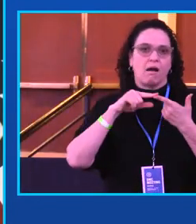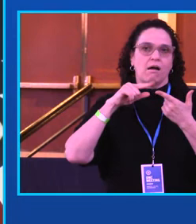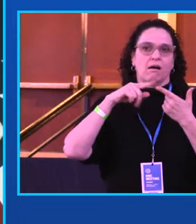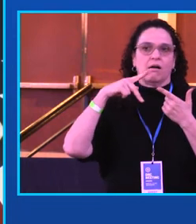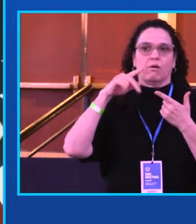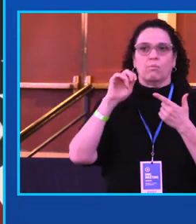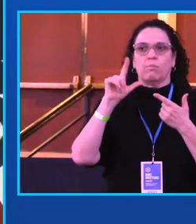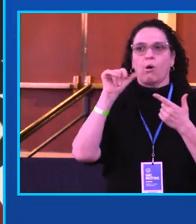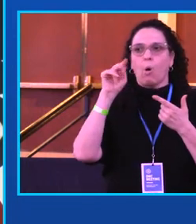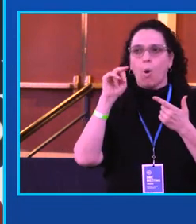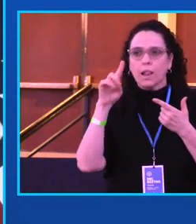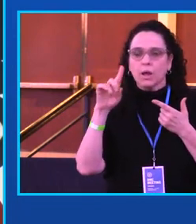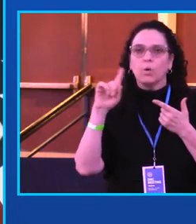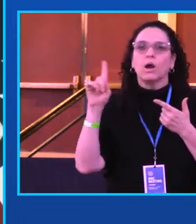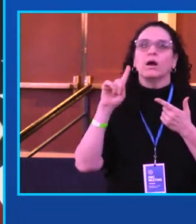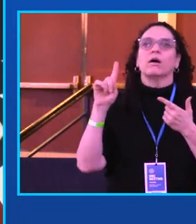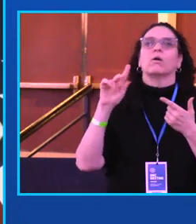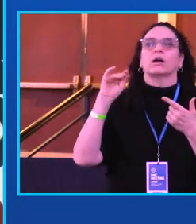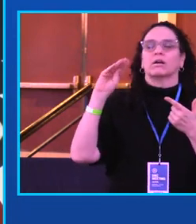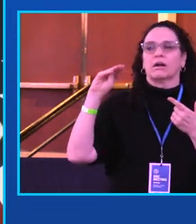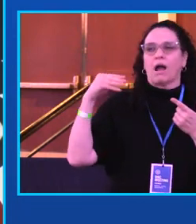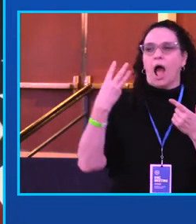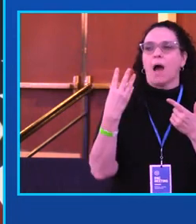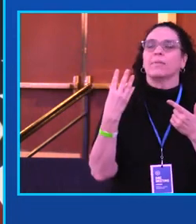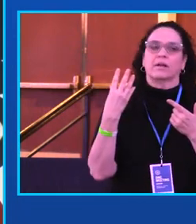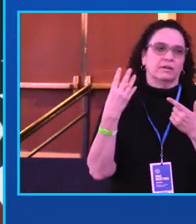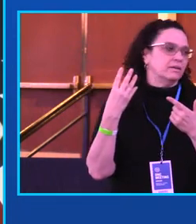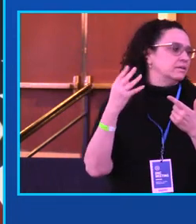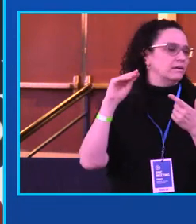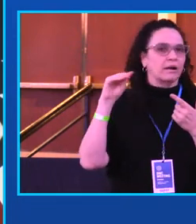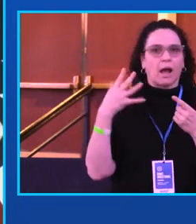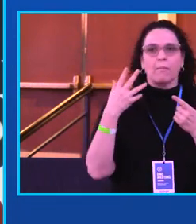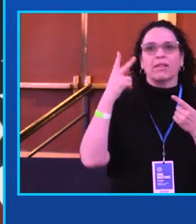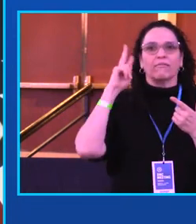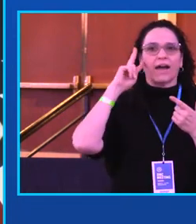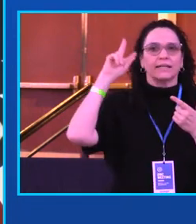for democracy, Vice President Kamala Harris.